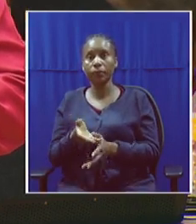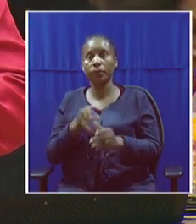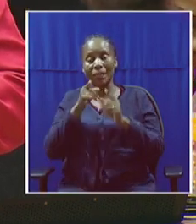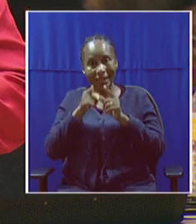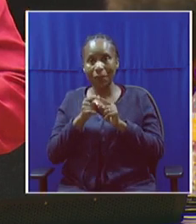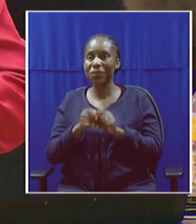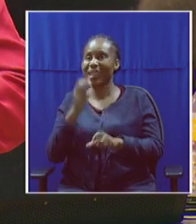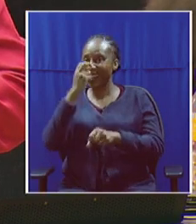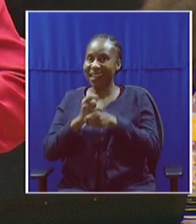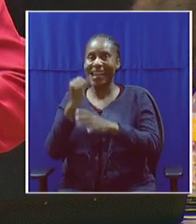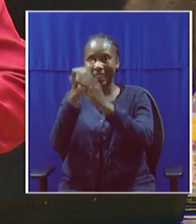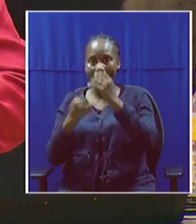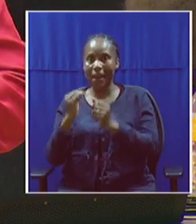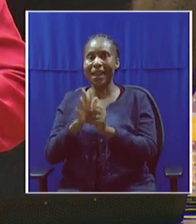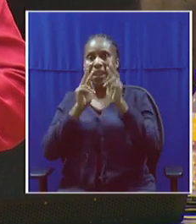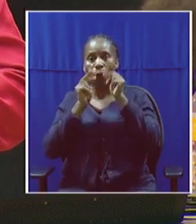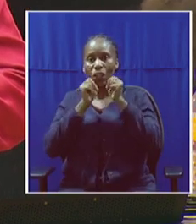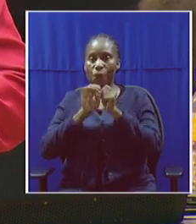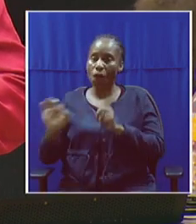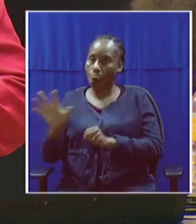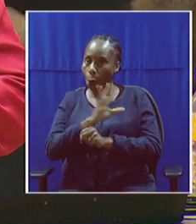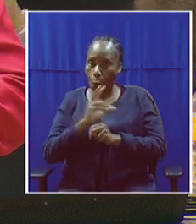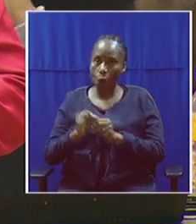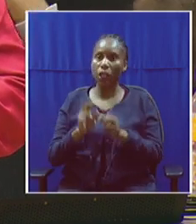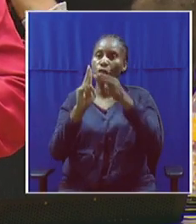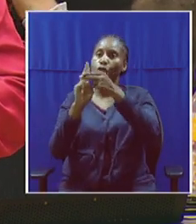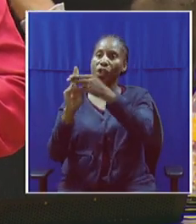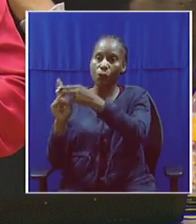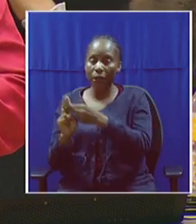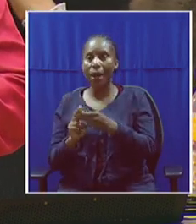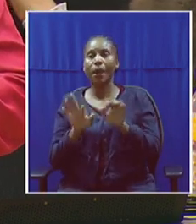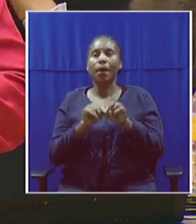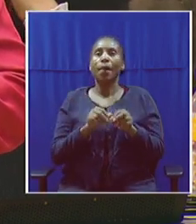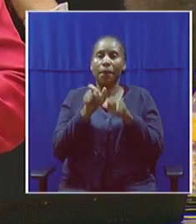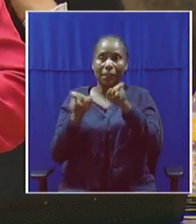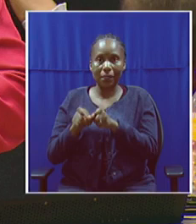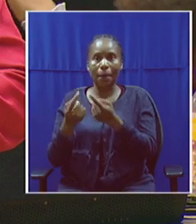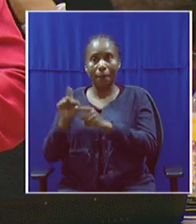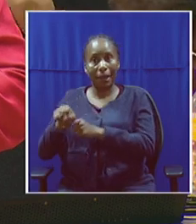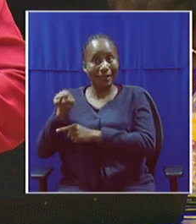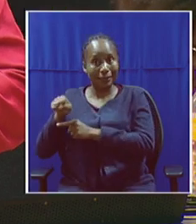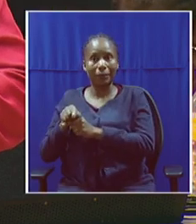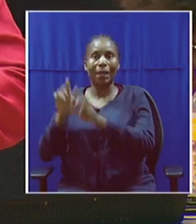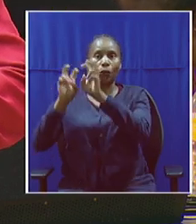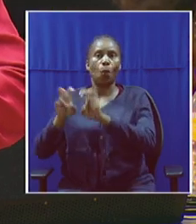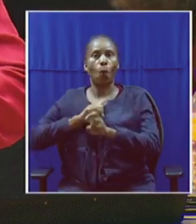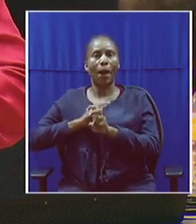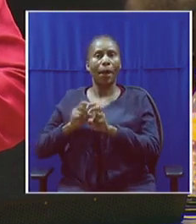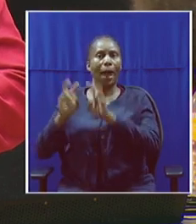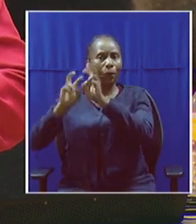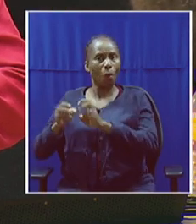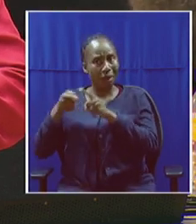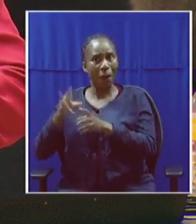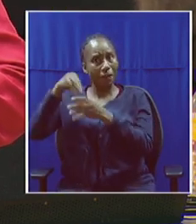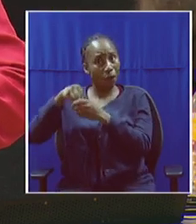negotiation of power purchase agreements by escom because escom is not involved now with this IC